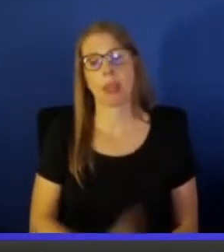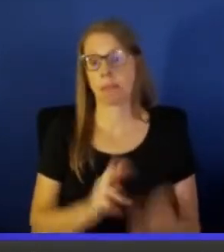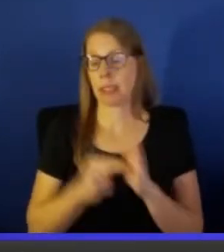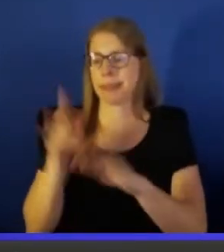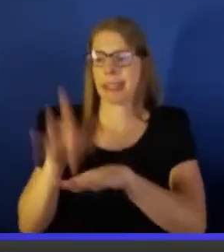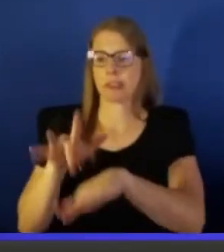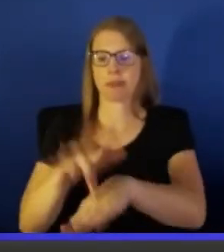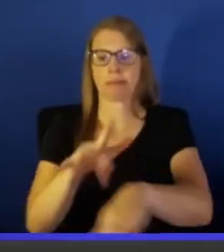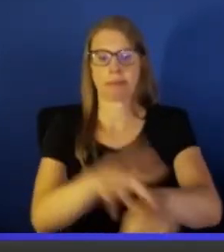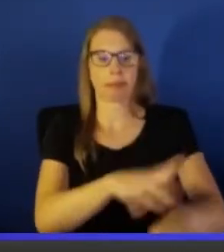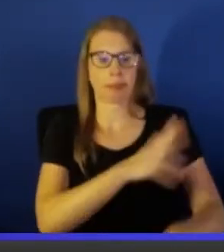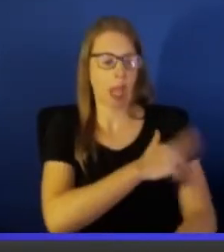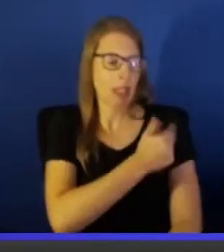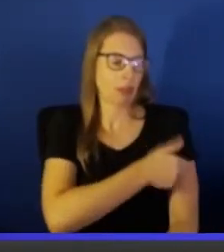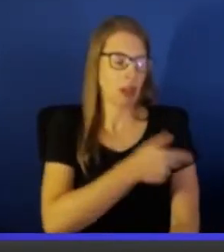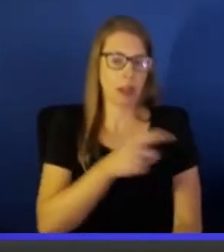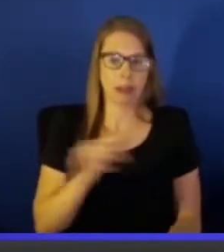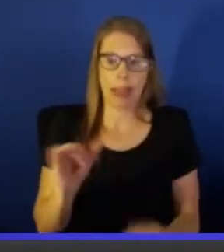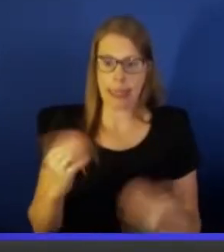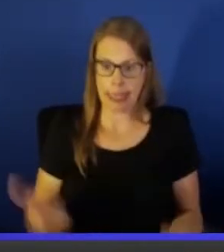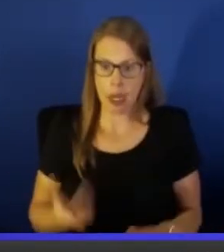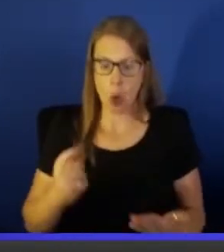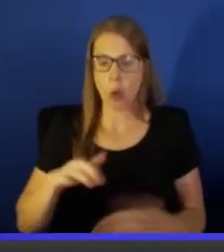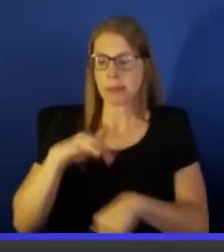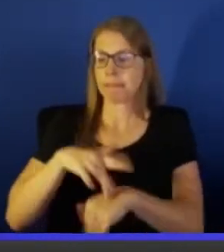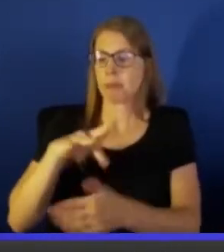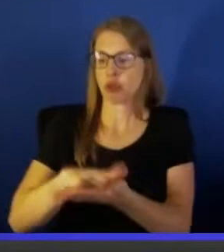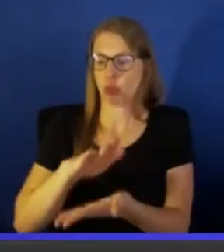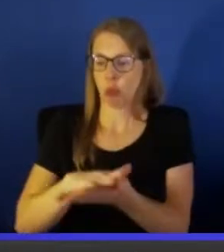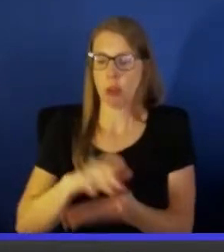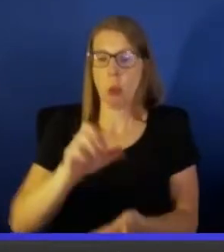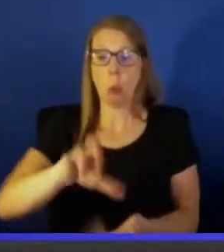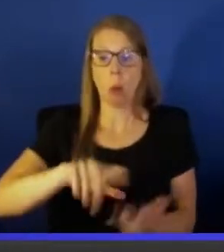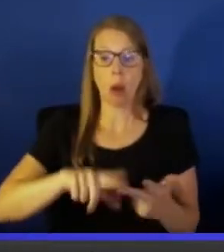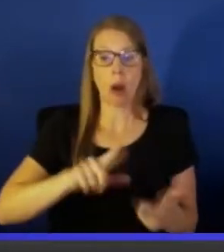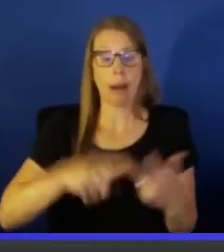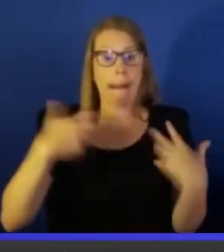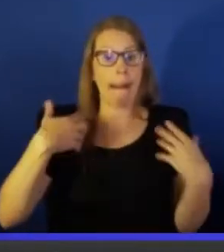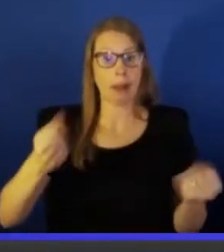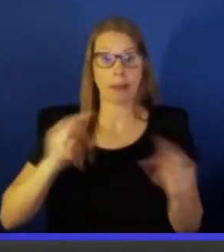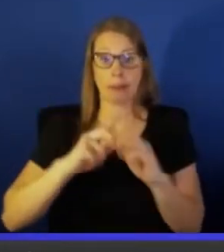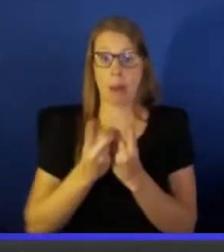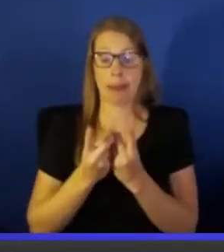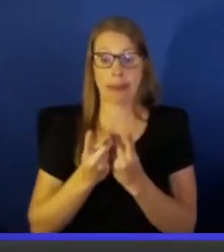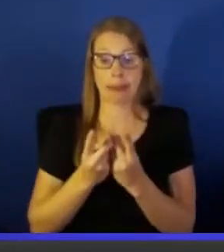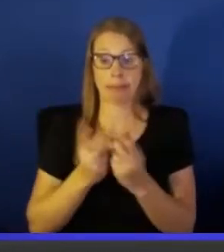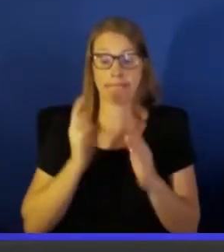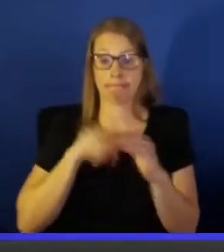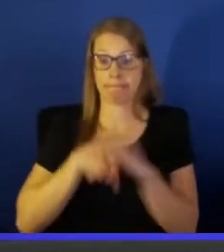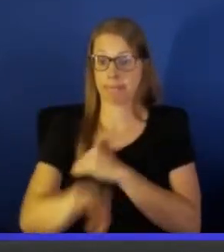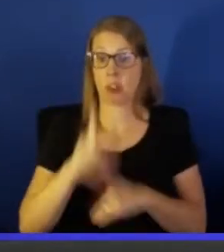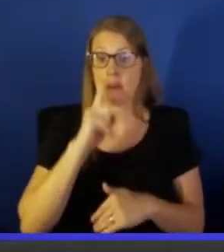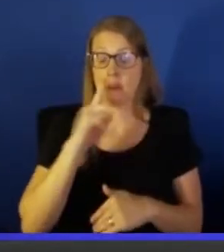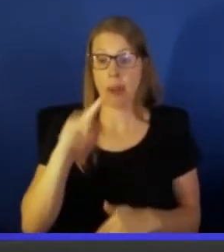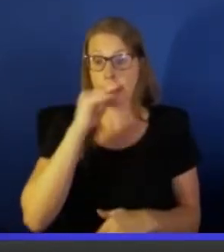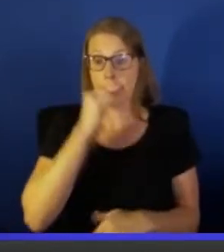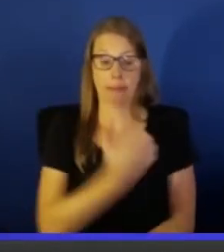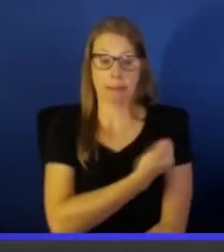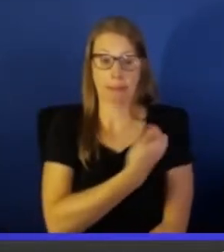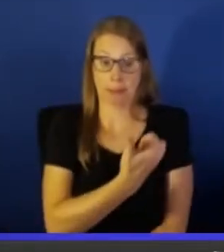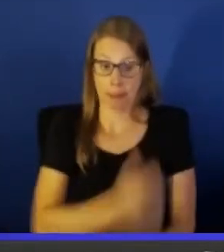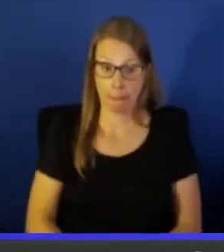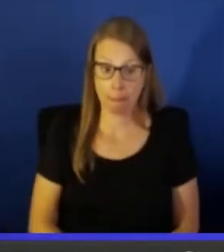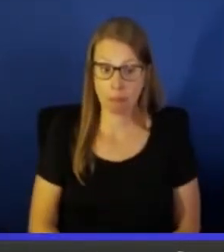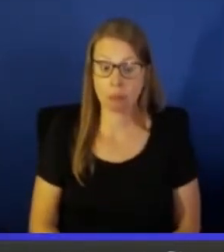you're at a hospital like here, or you're at a school, or you're at the health department coming in for your kids' immunizations, how do we